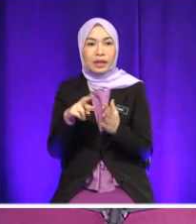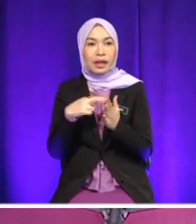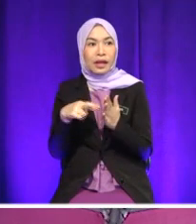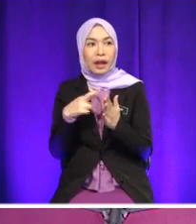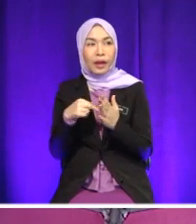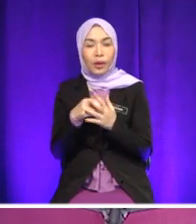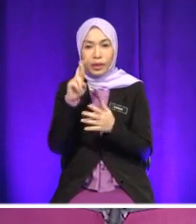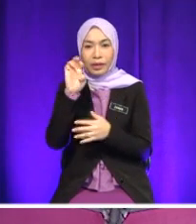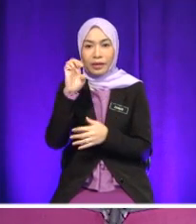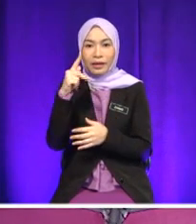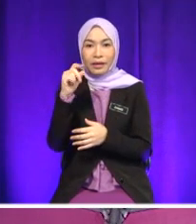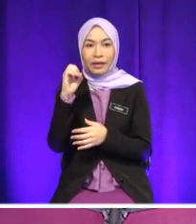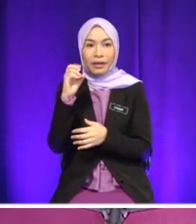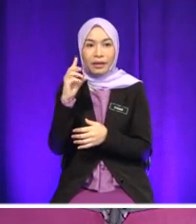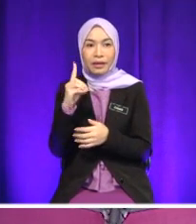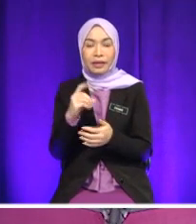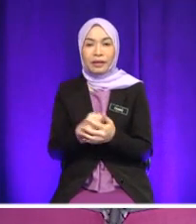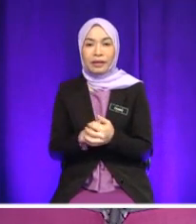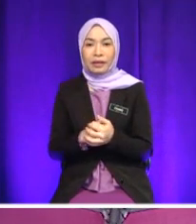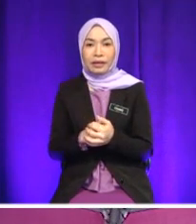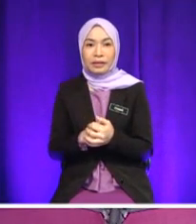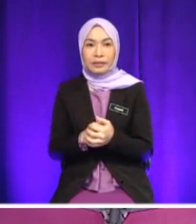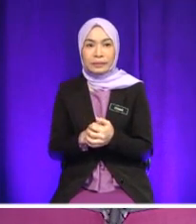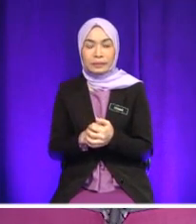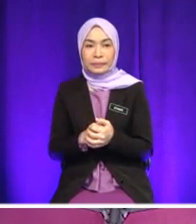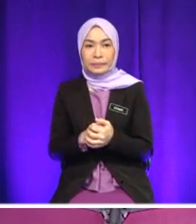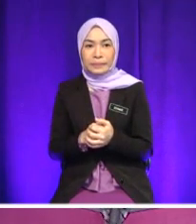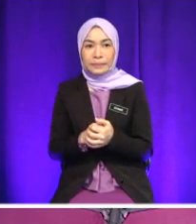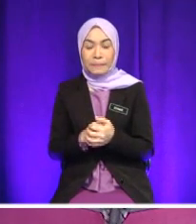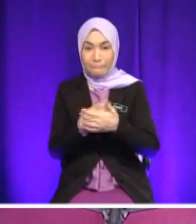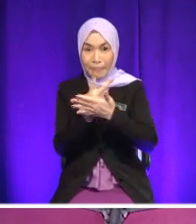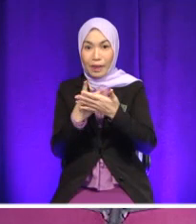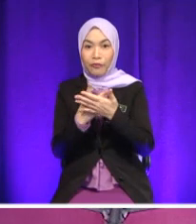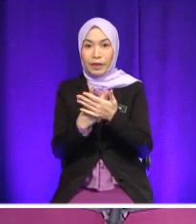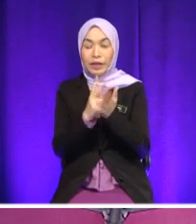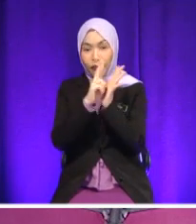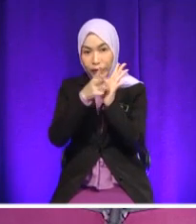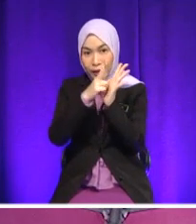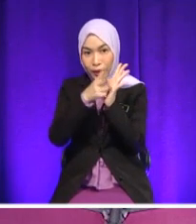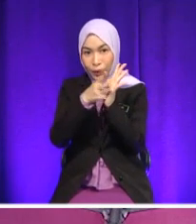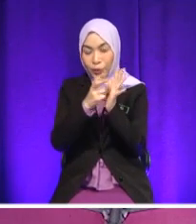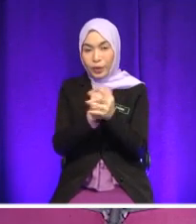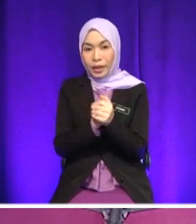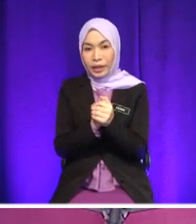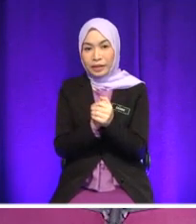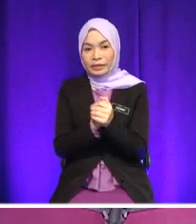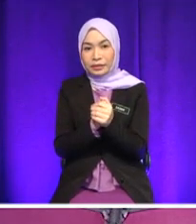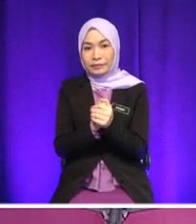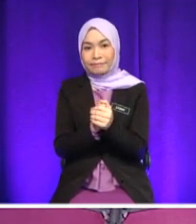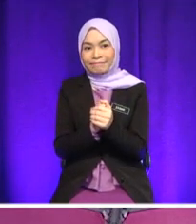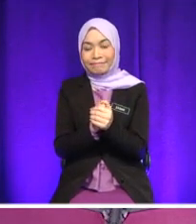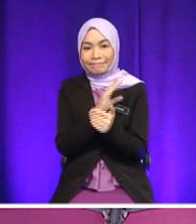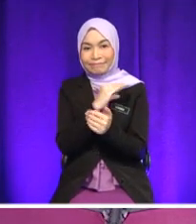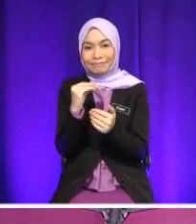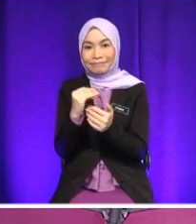their explanation, their justification, then they also try to rephrase their friends' ideas in Yes. that